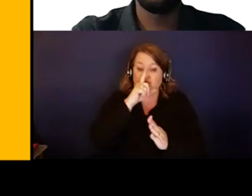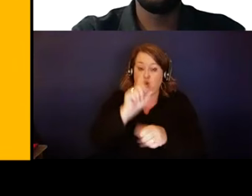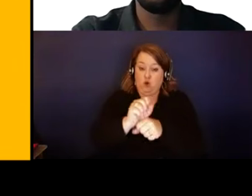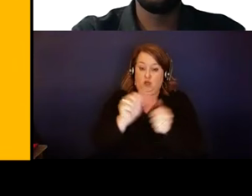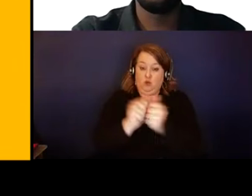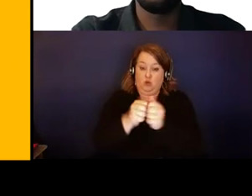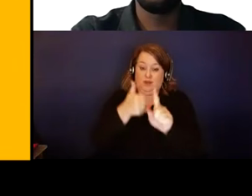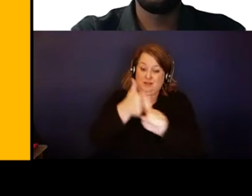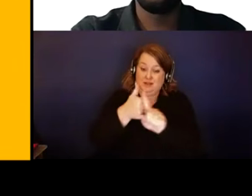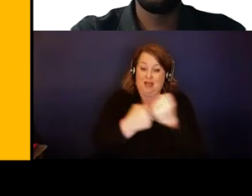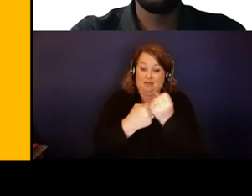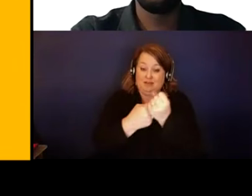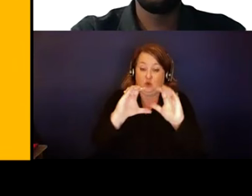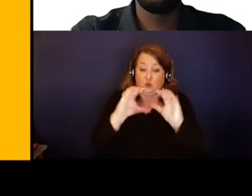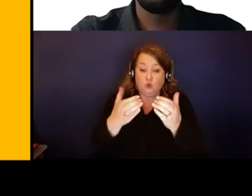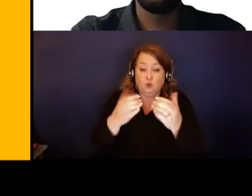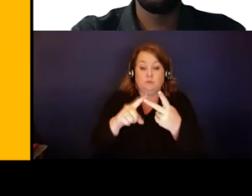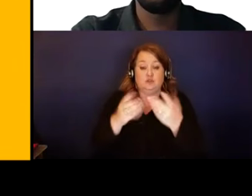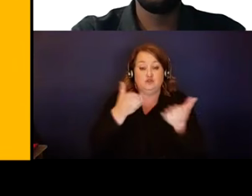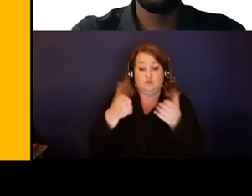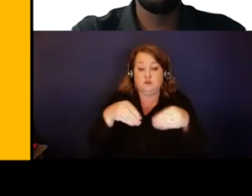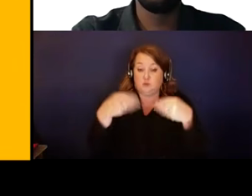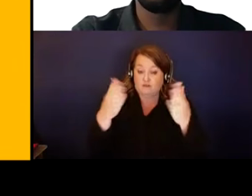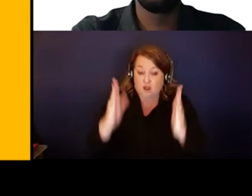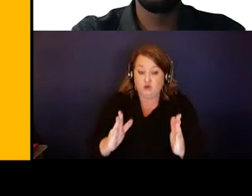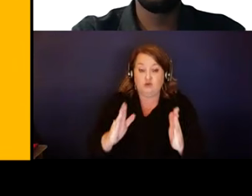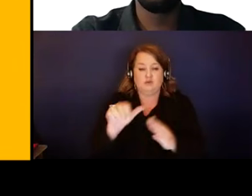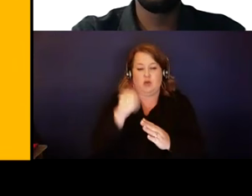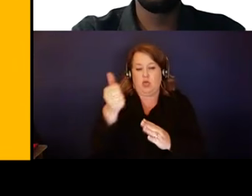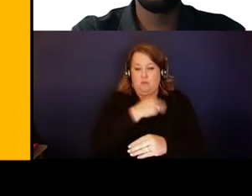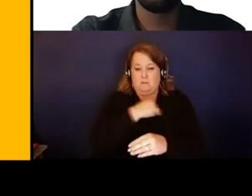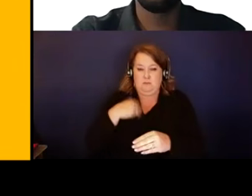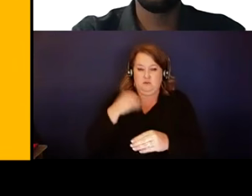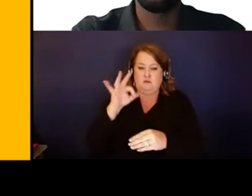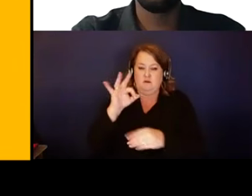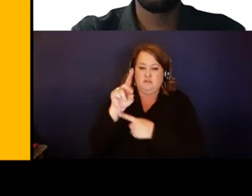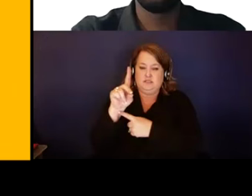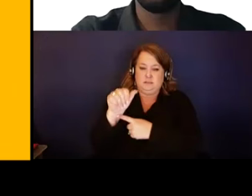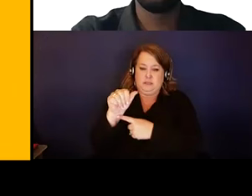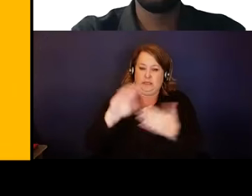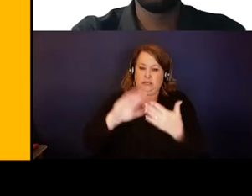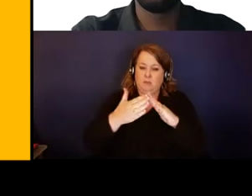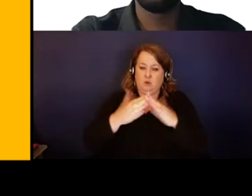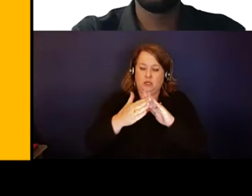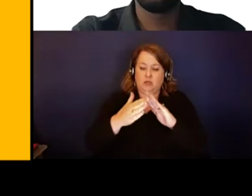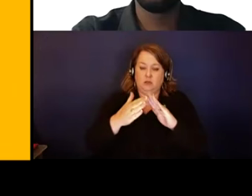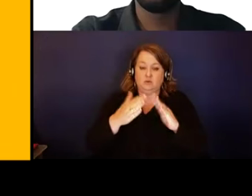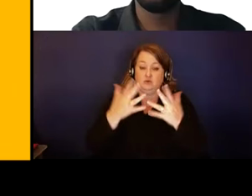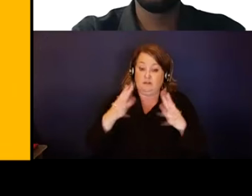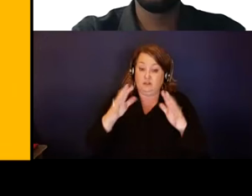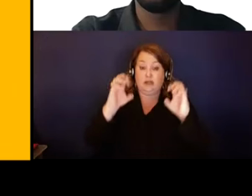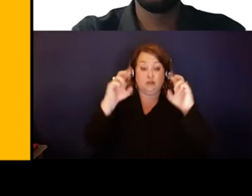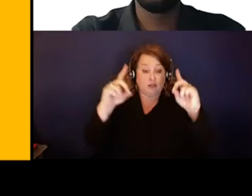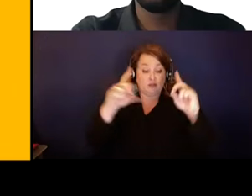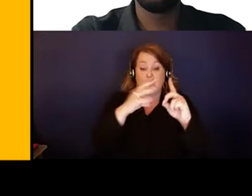self-advocacy groups, service providers, other members of the disability community, to be educated, but to also